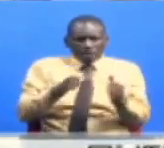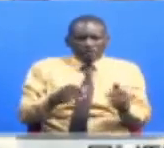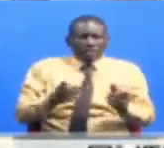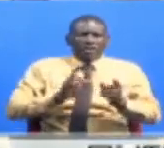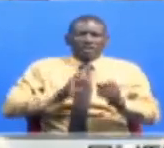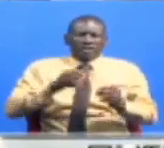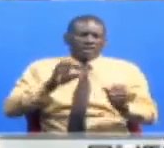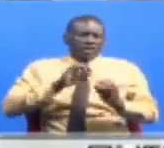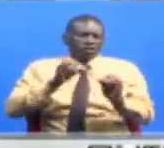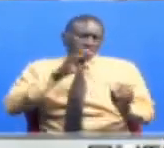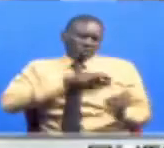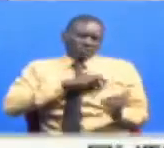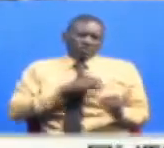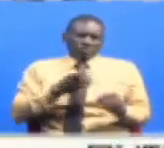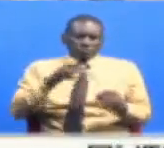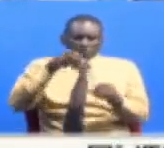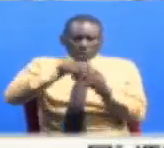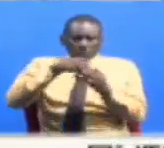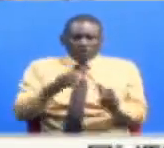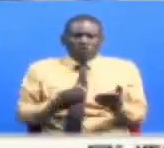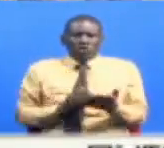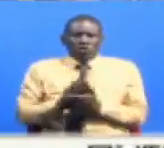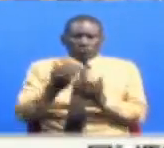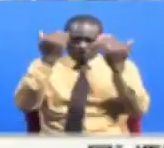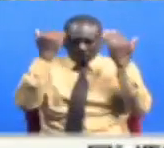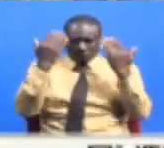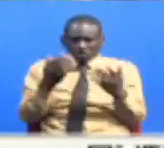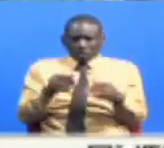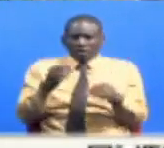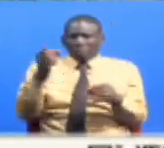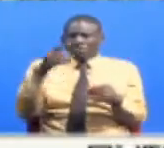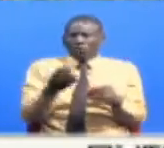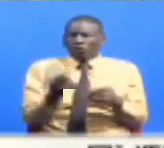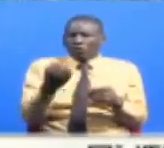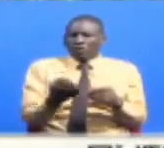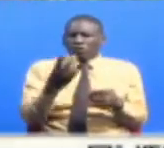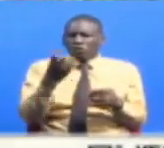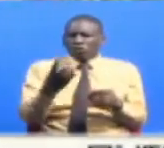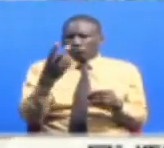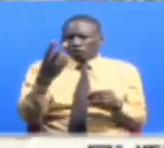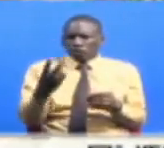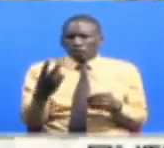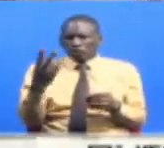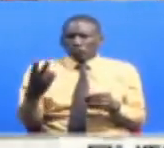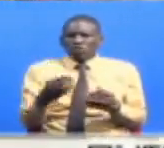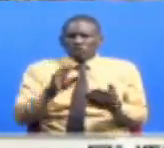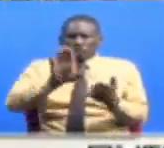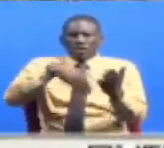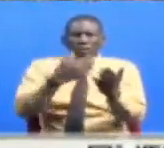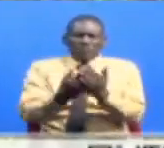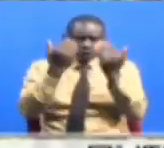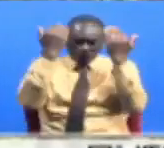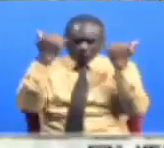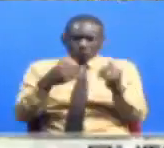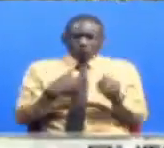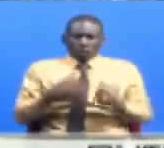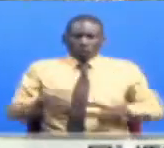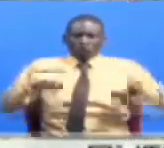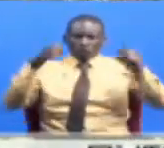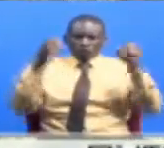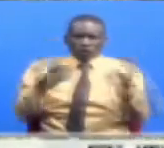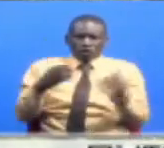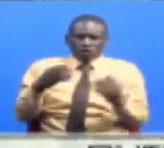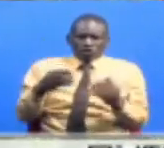and investors. Through their advocate in May 2022, they applied in court to have the official receiver as